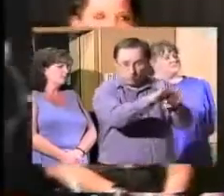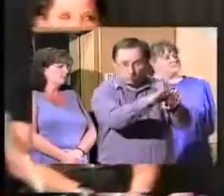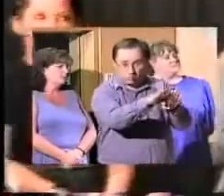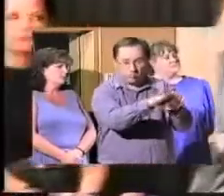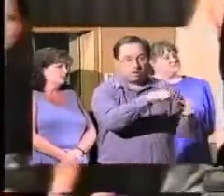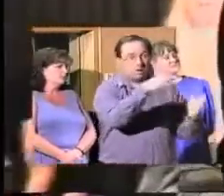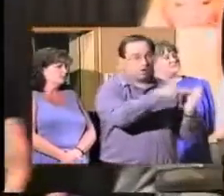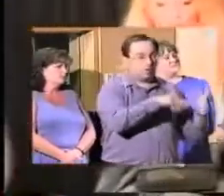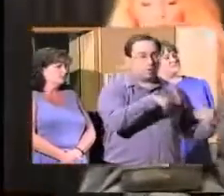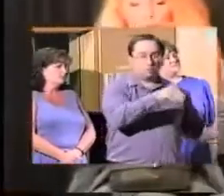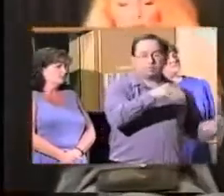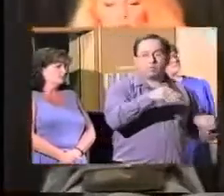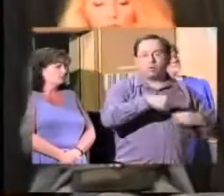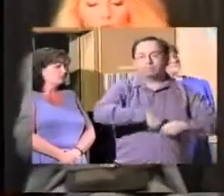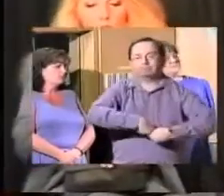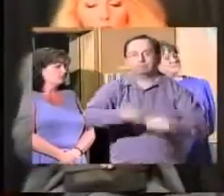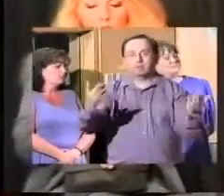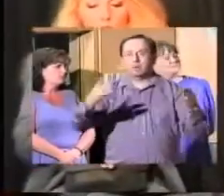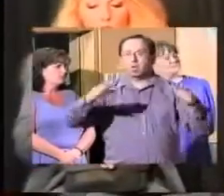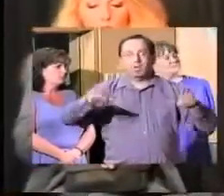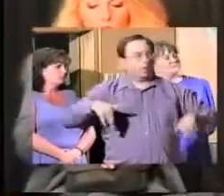has still not been released.